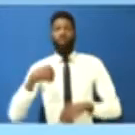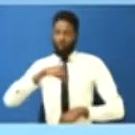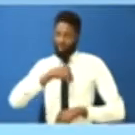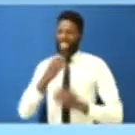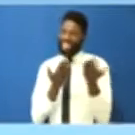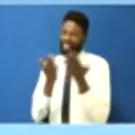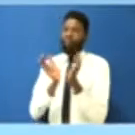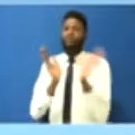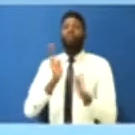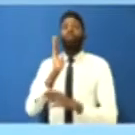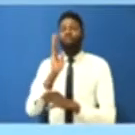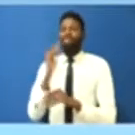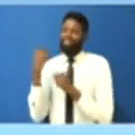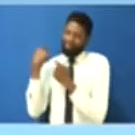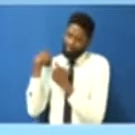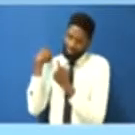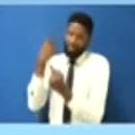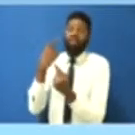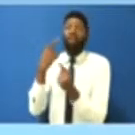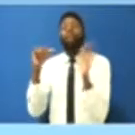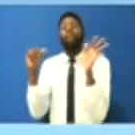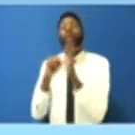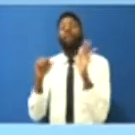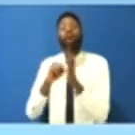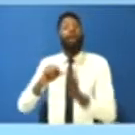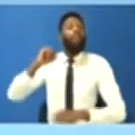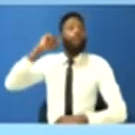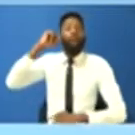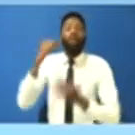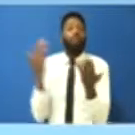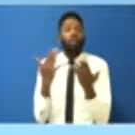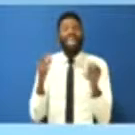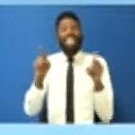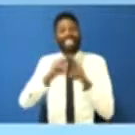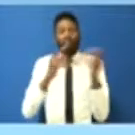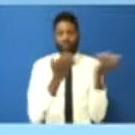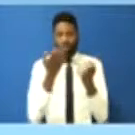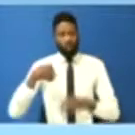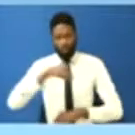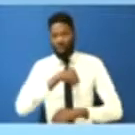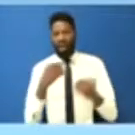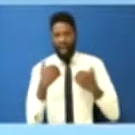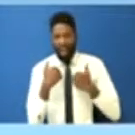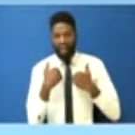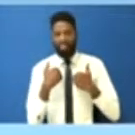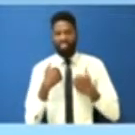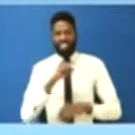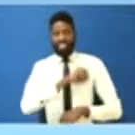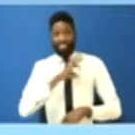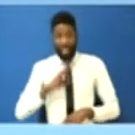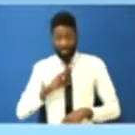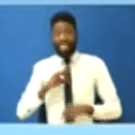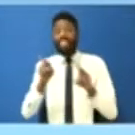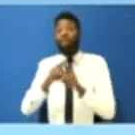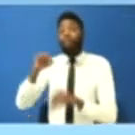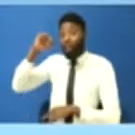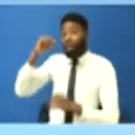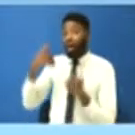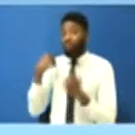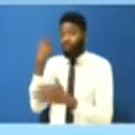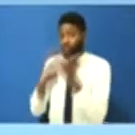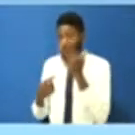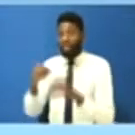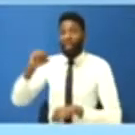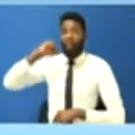the problem of politics is we just like in business we have employees in in politics what we see is that you